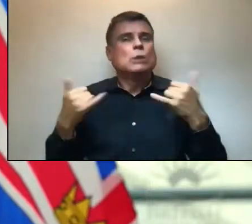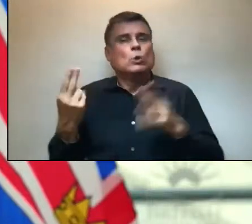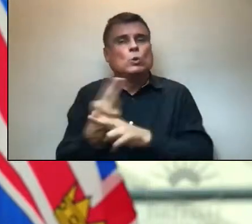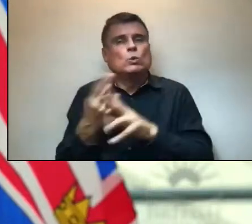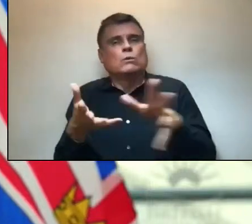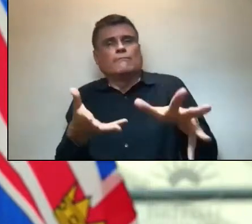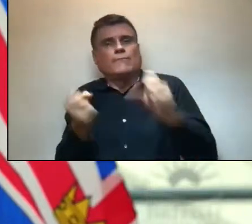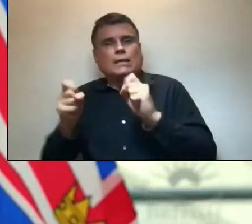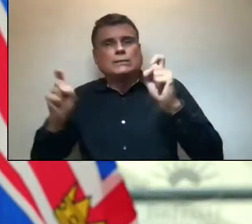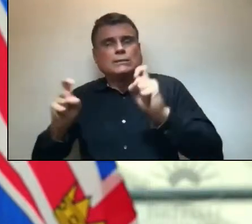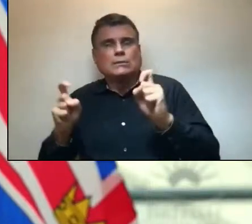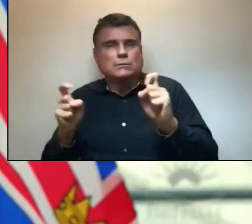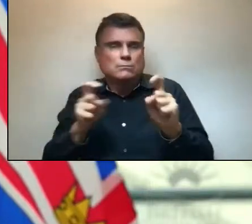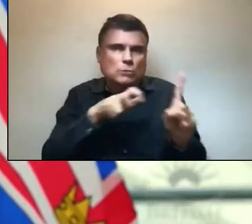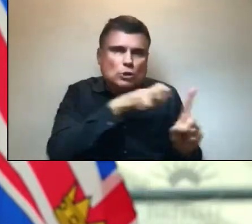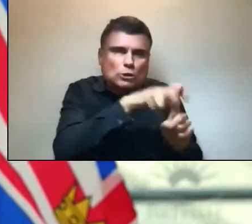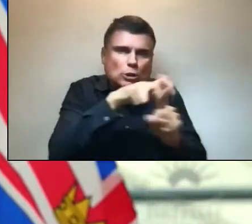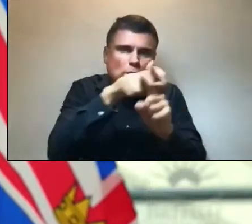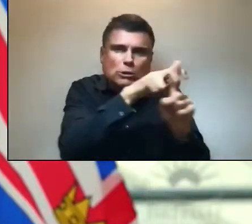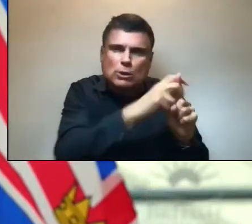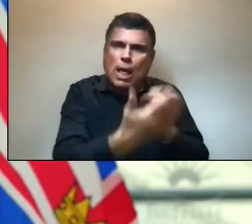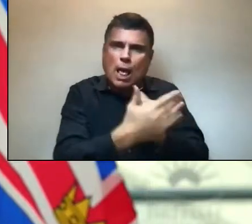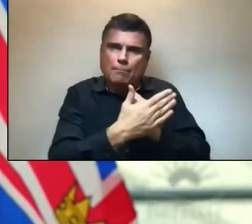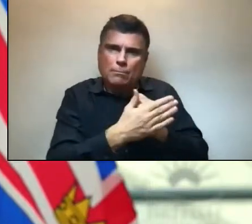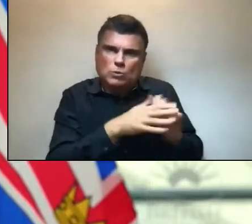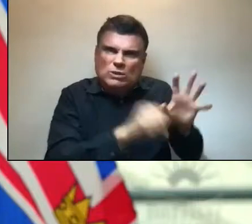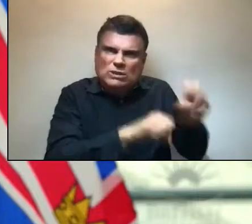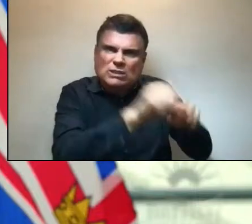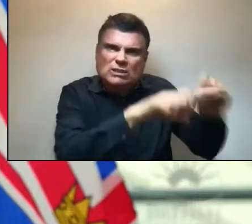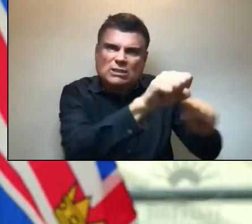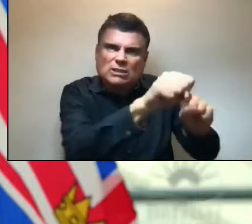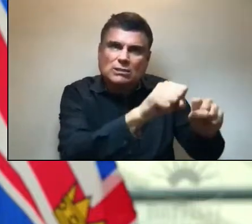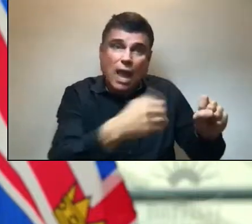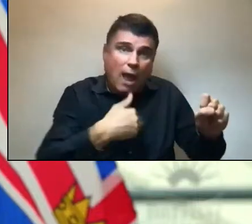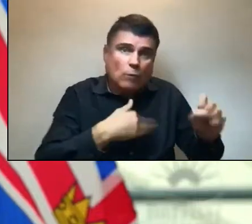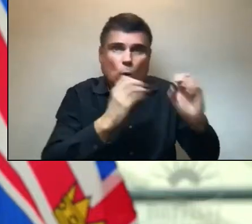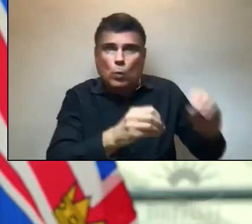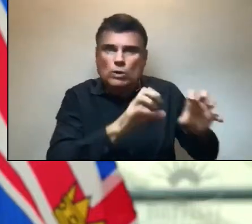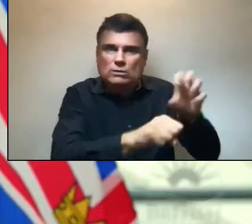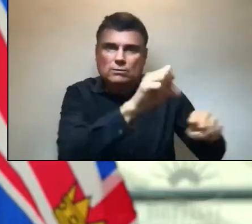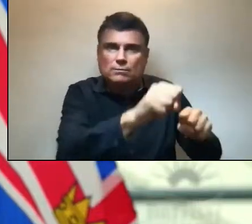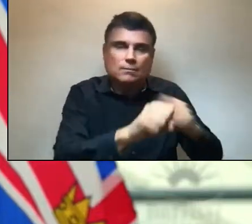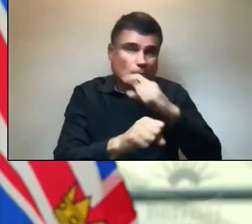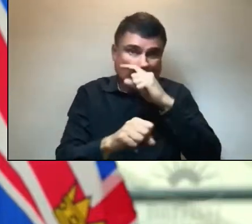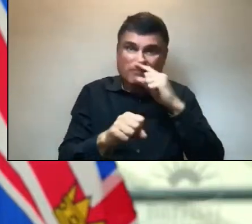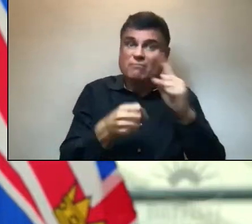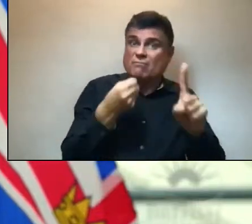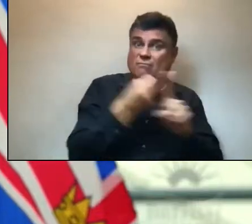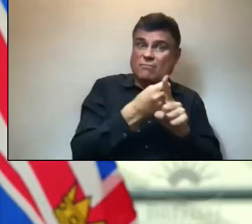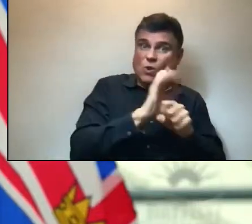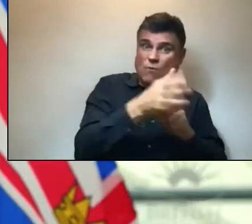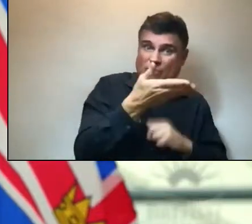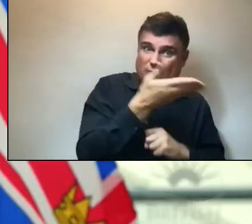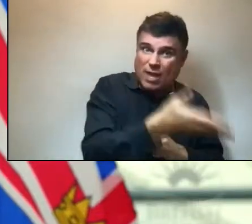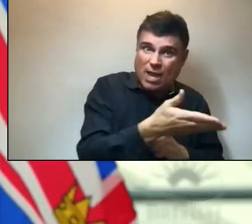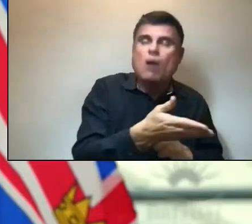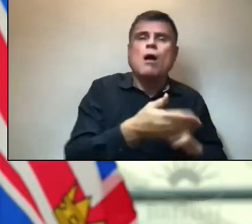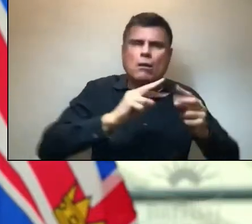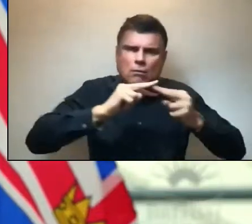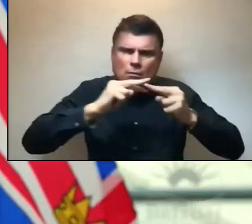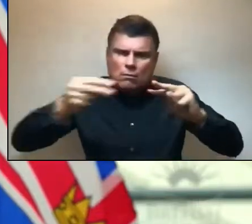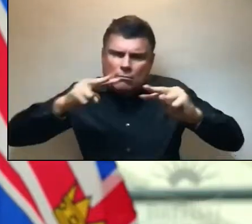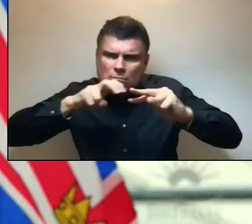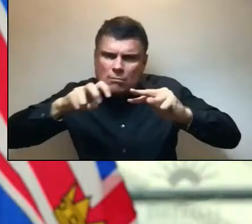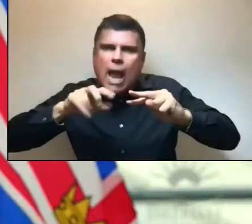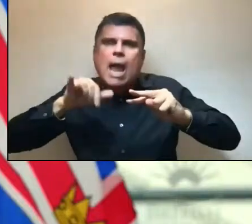so far from the early tests, where the whole genome sequencing identified that there is probably several introductions, and